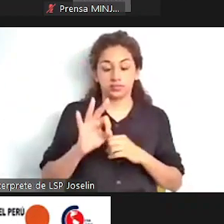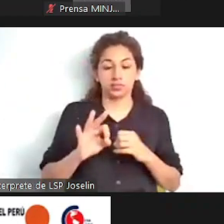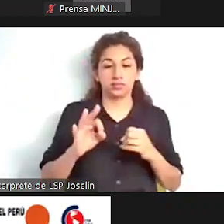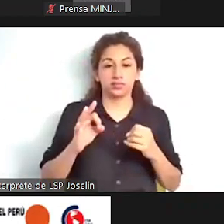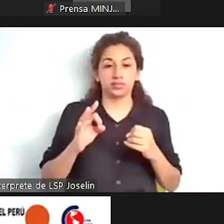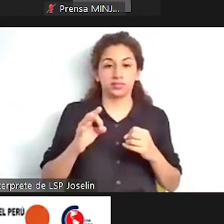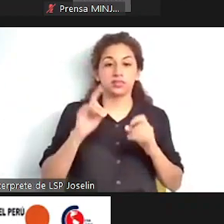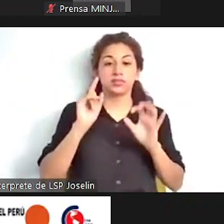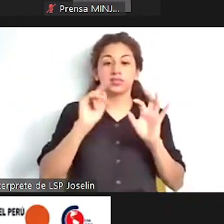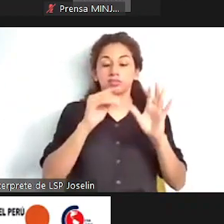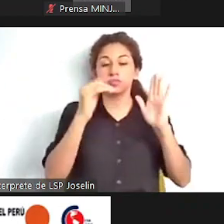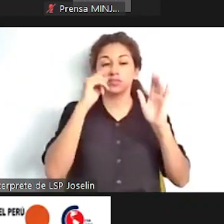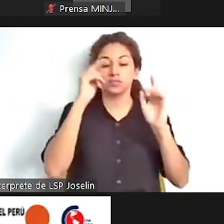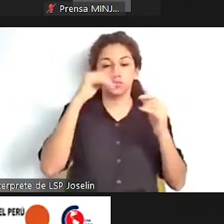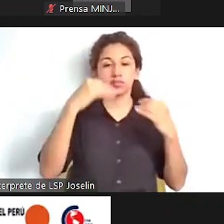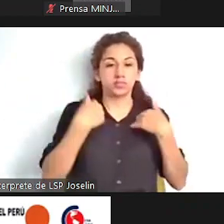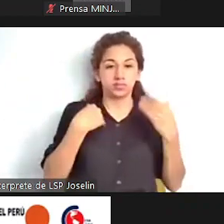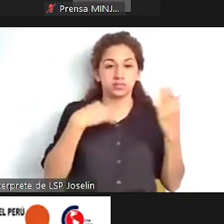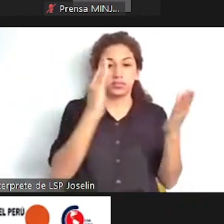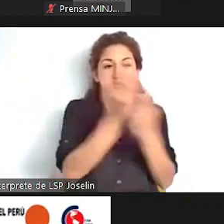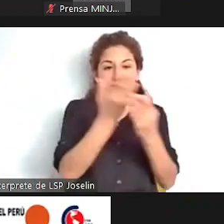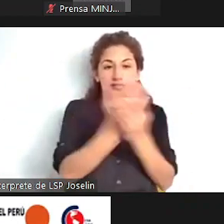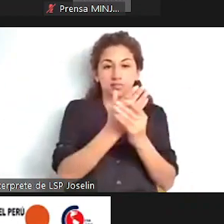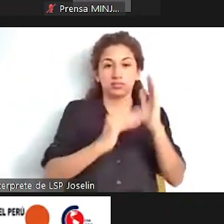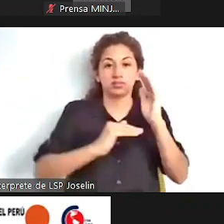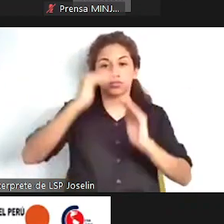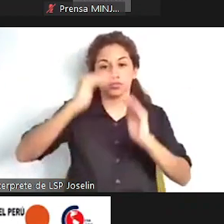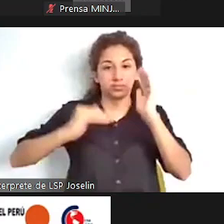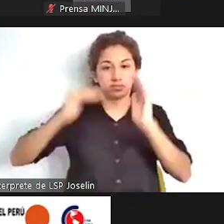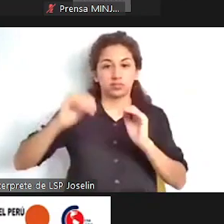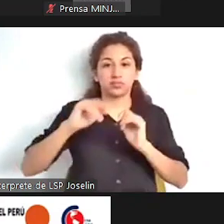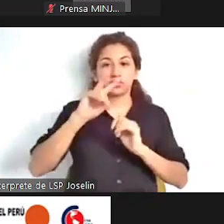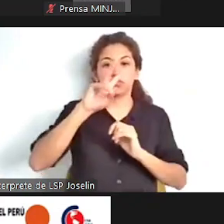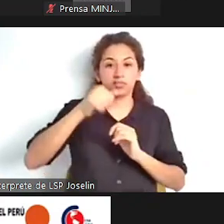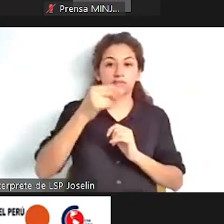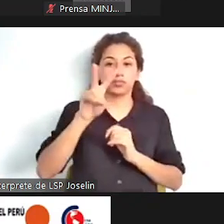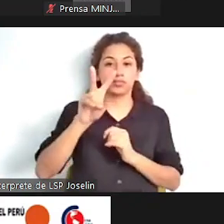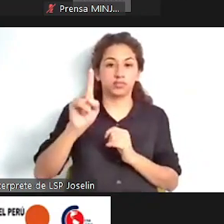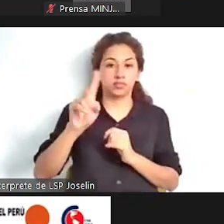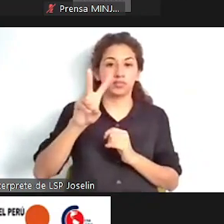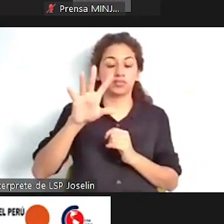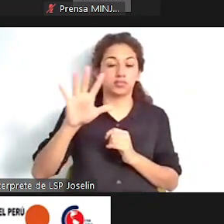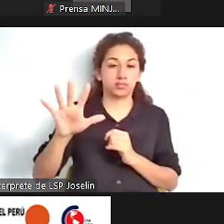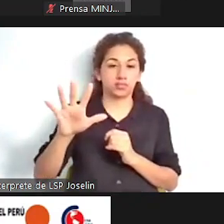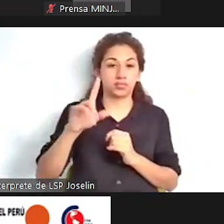97 actions with the different indicators and calls for the period of 2021-2025